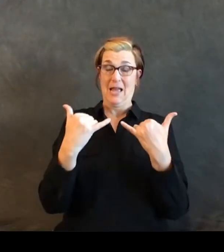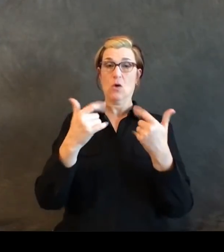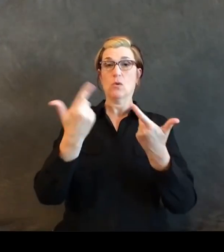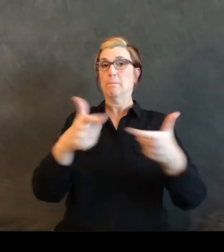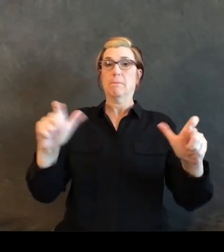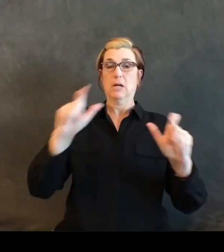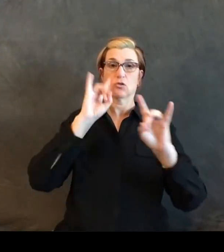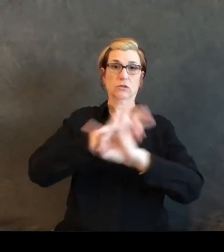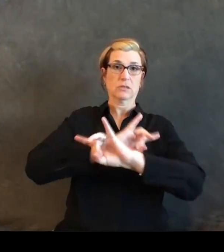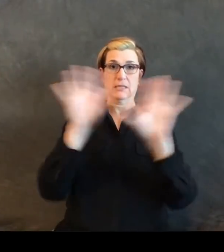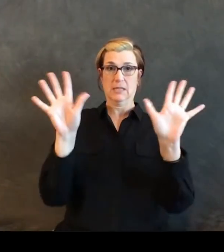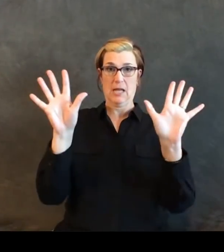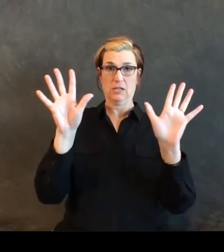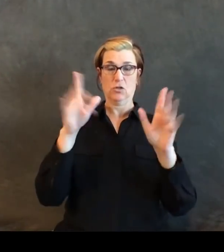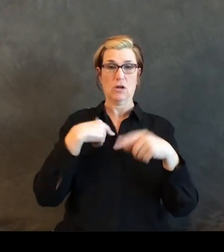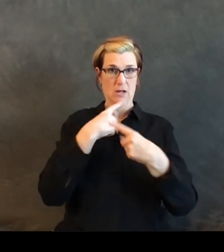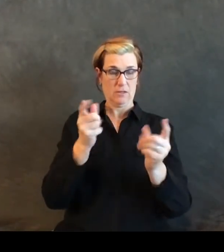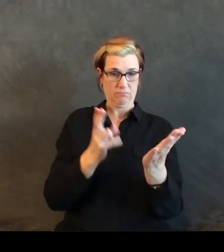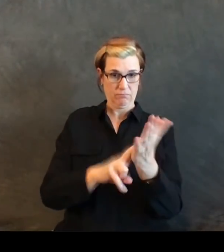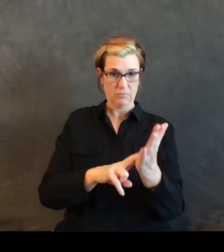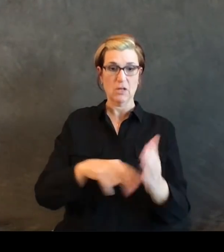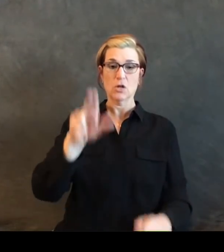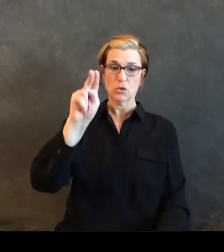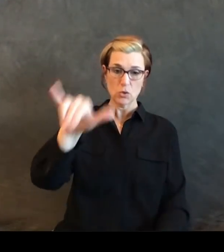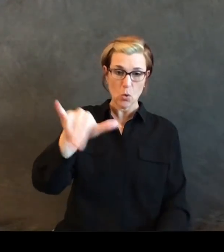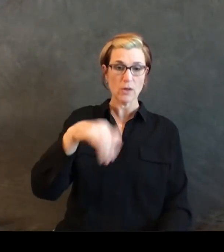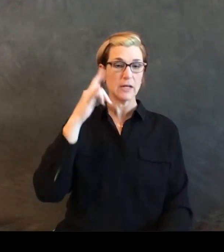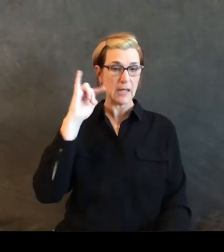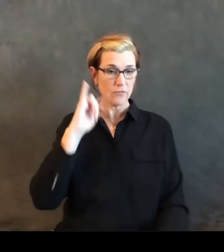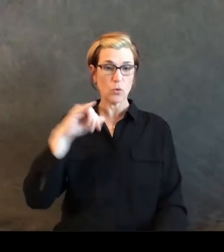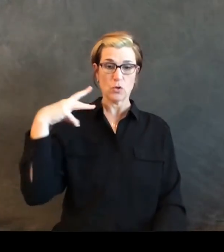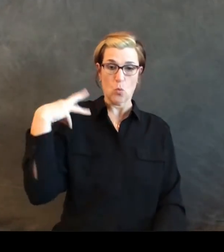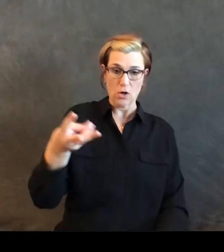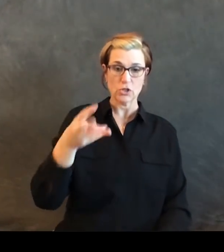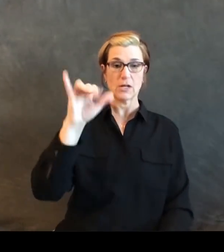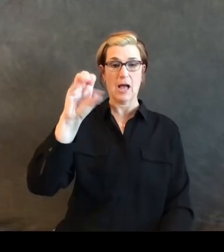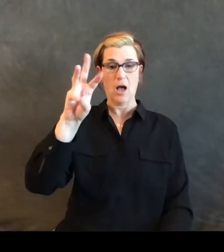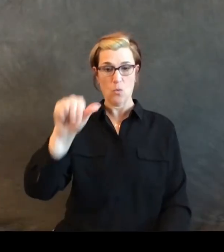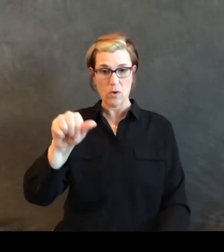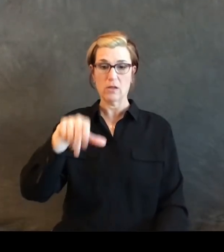York, California, Washington, Iowa, Louisiana, Texas, and Florida.